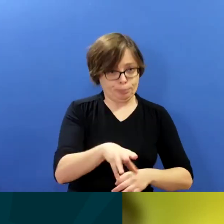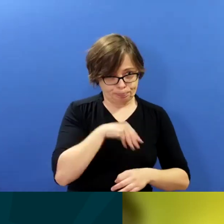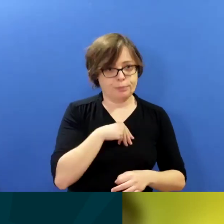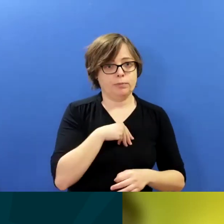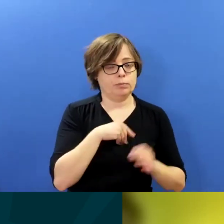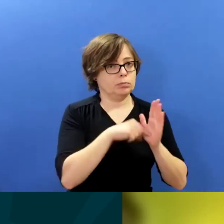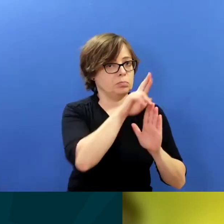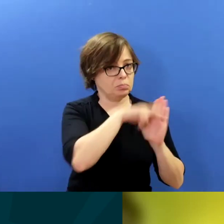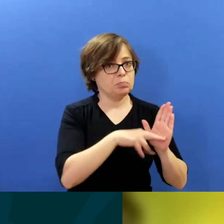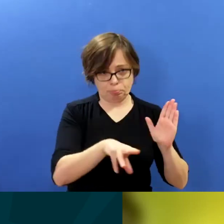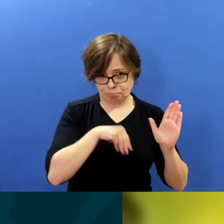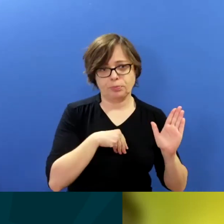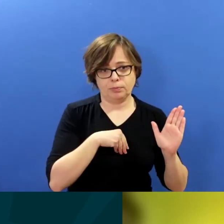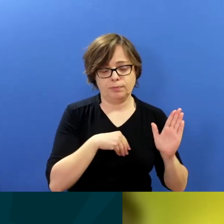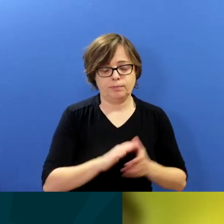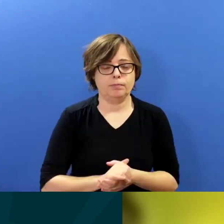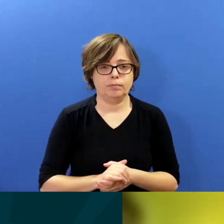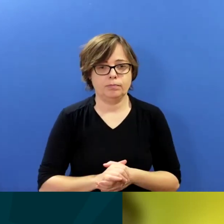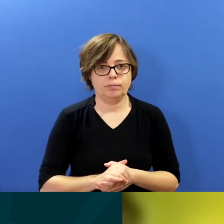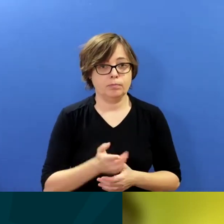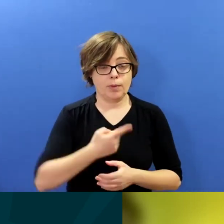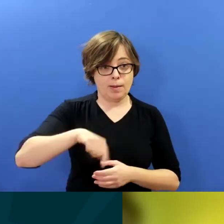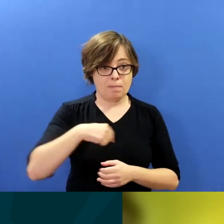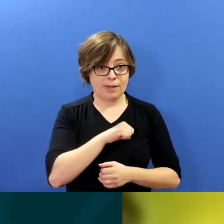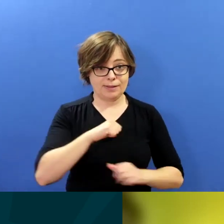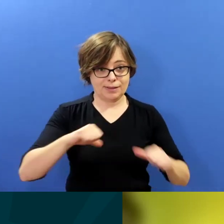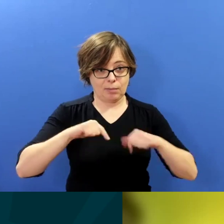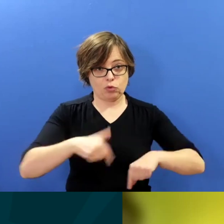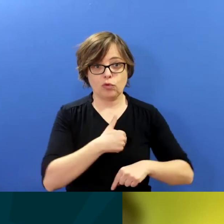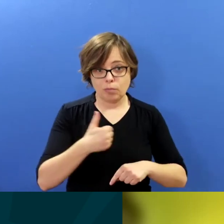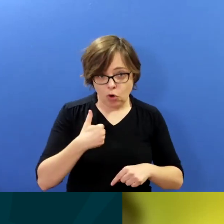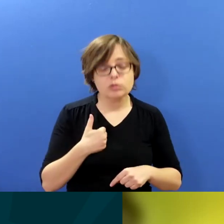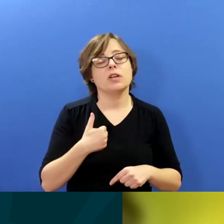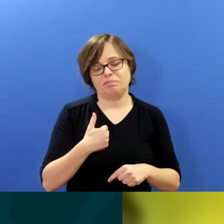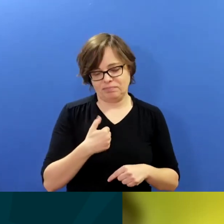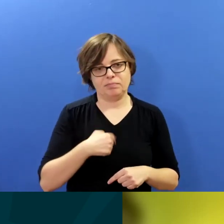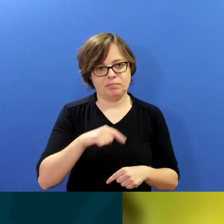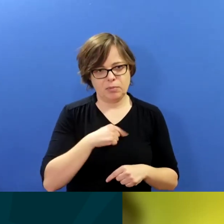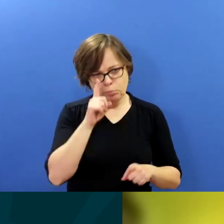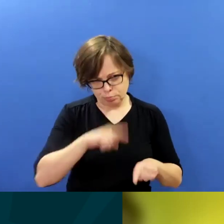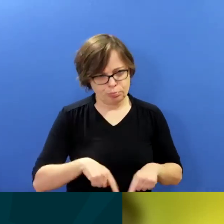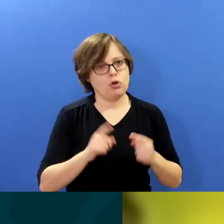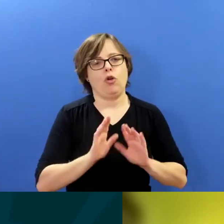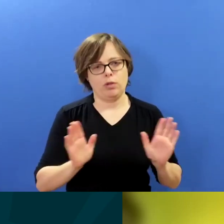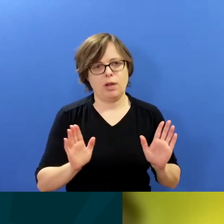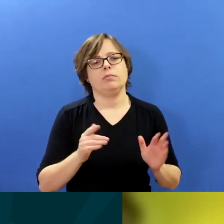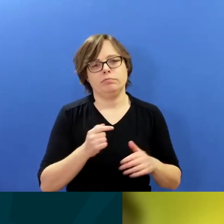the context of Switzerland, which is very important. As representatives of local governments in